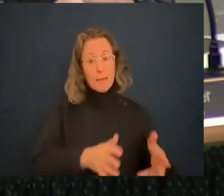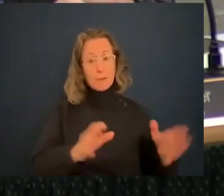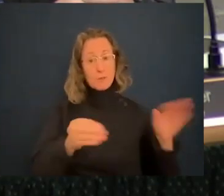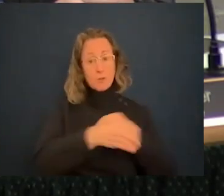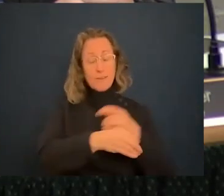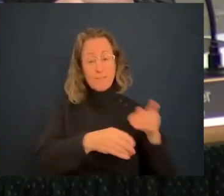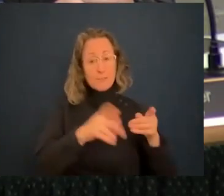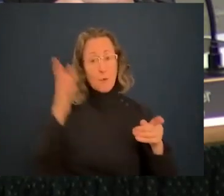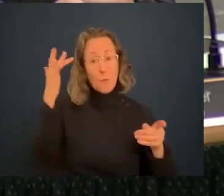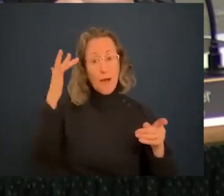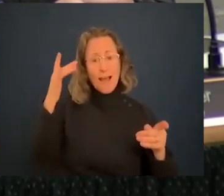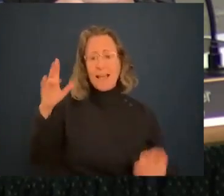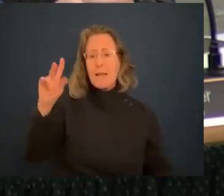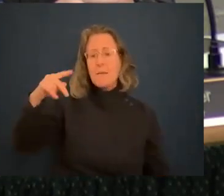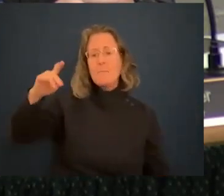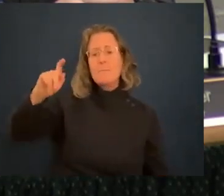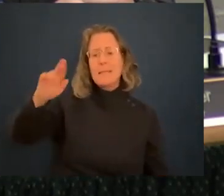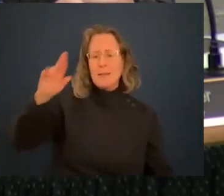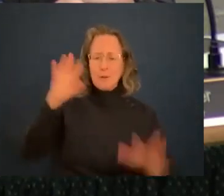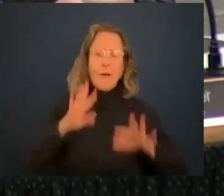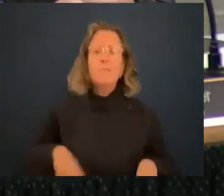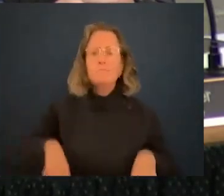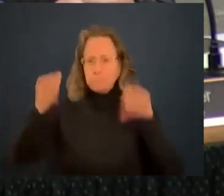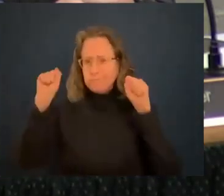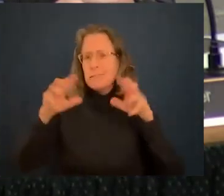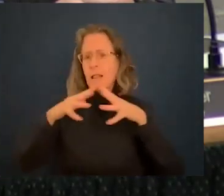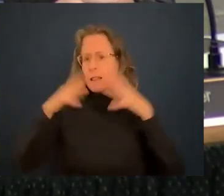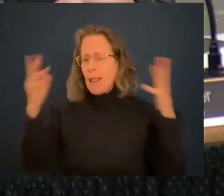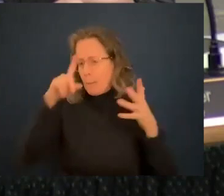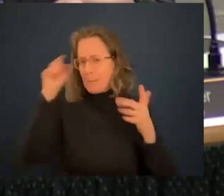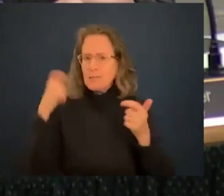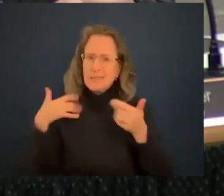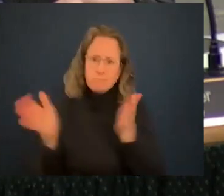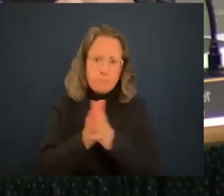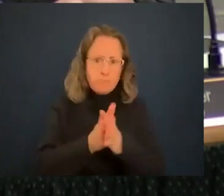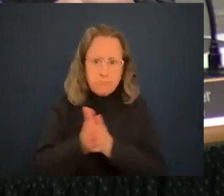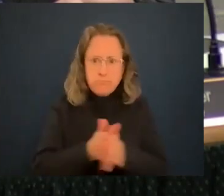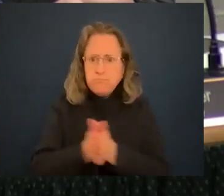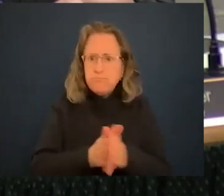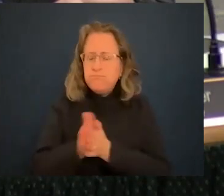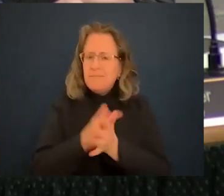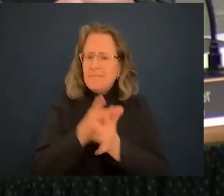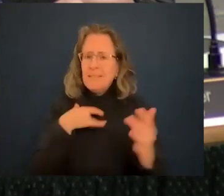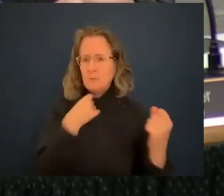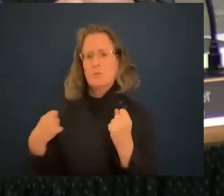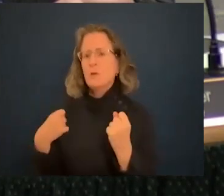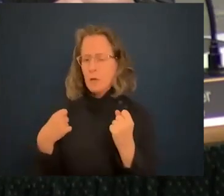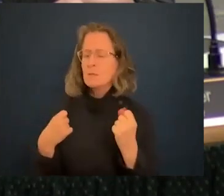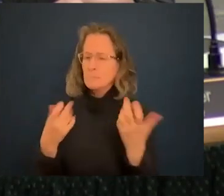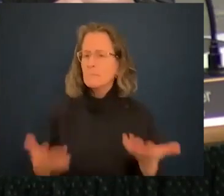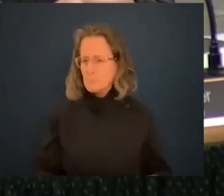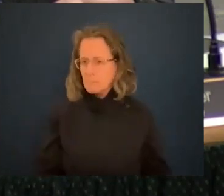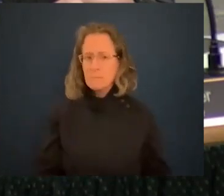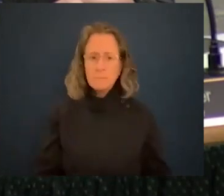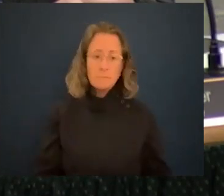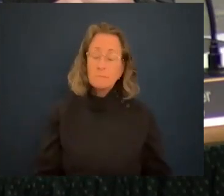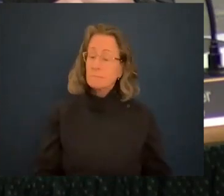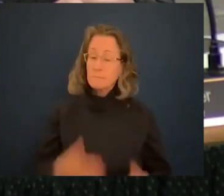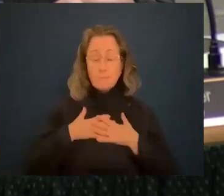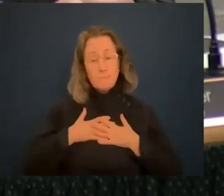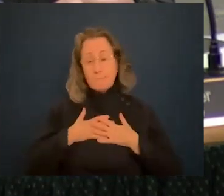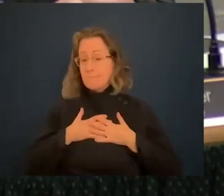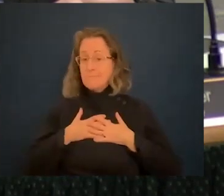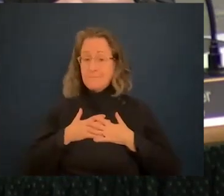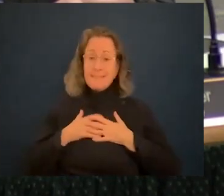really great job of taking it on because he felt really passionately about it um and you know I God bless him he was